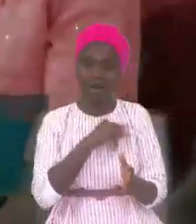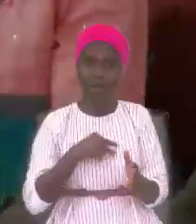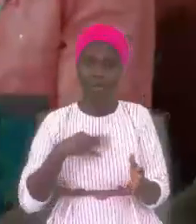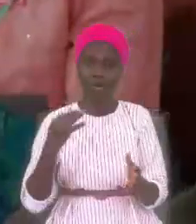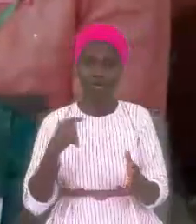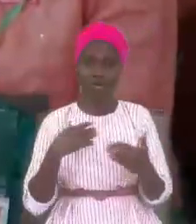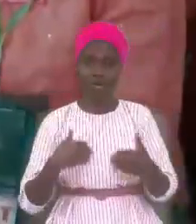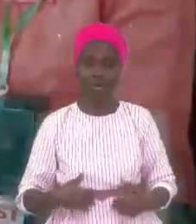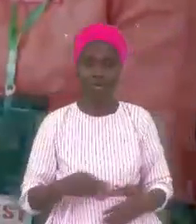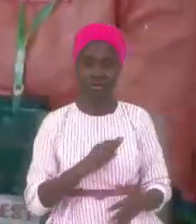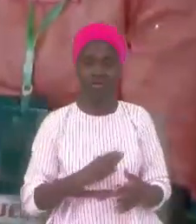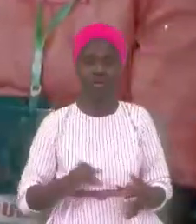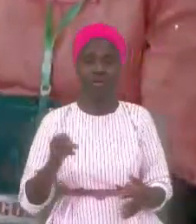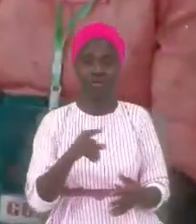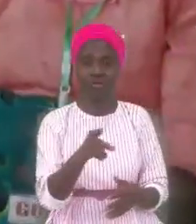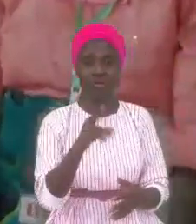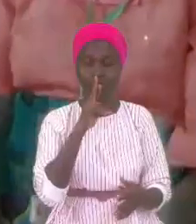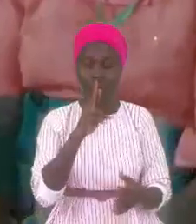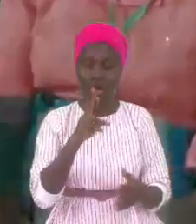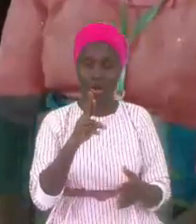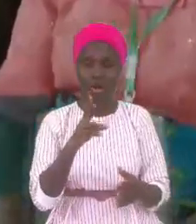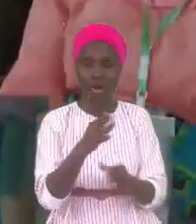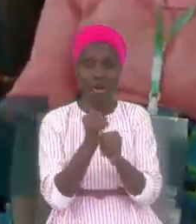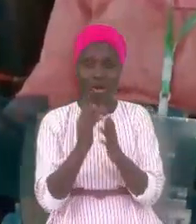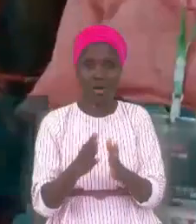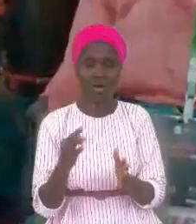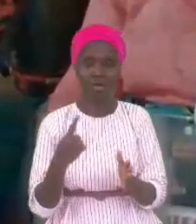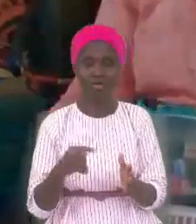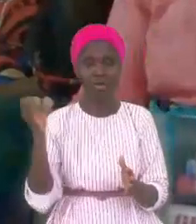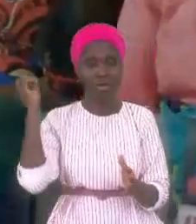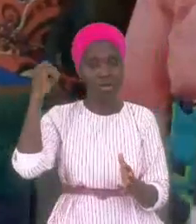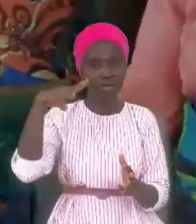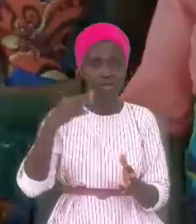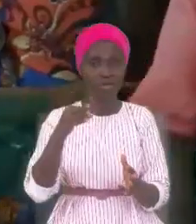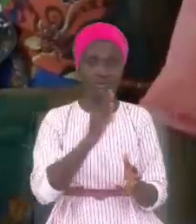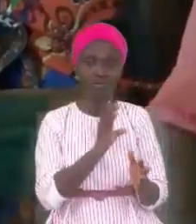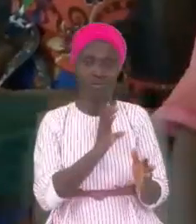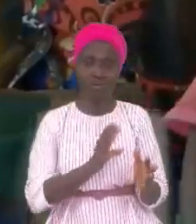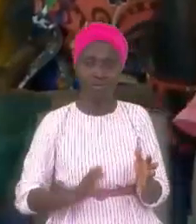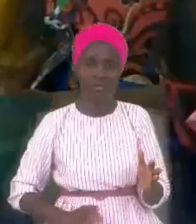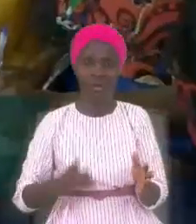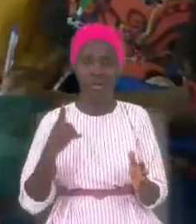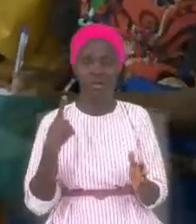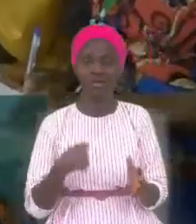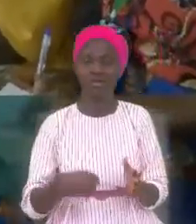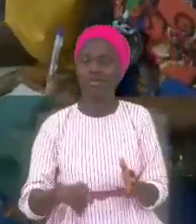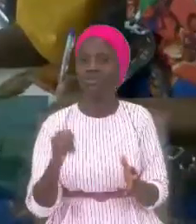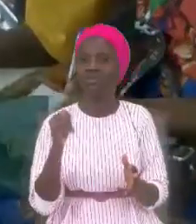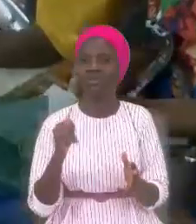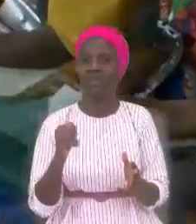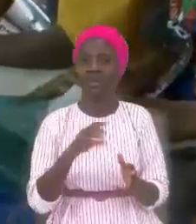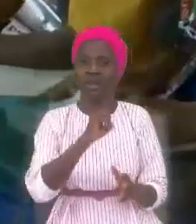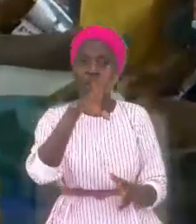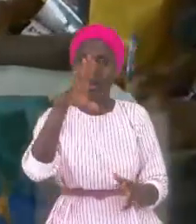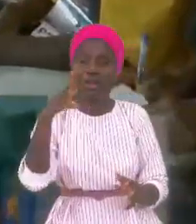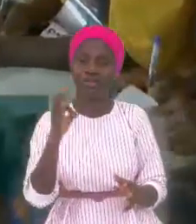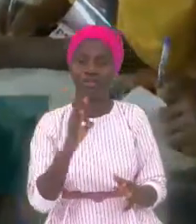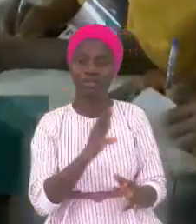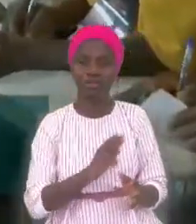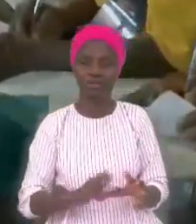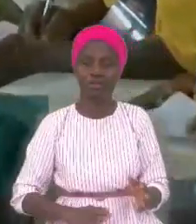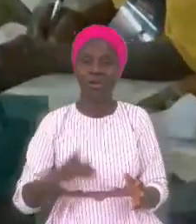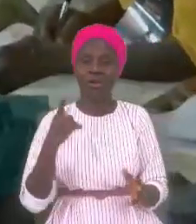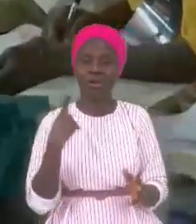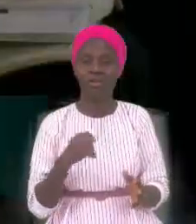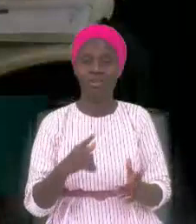you are a partaker of the grace of Christ, the virtue of Christ, the light of Christ, the life of